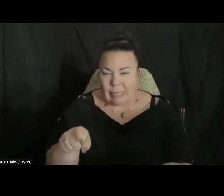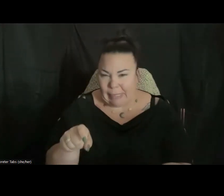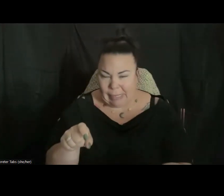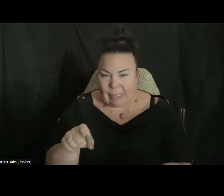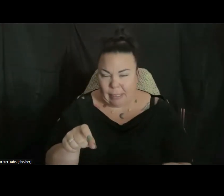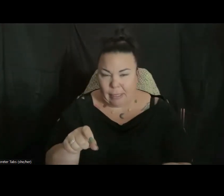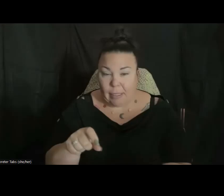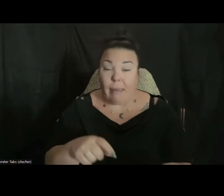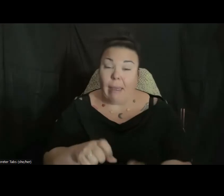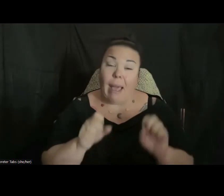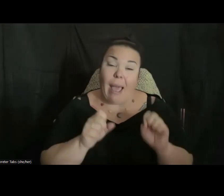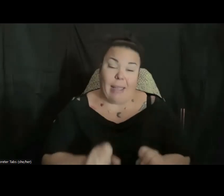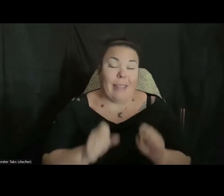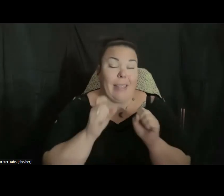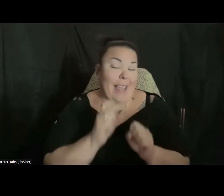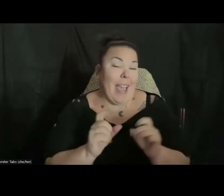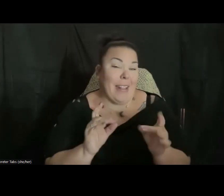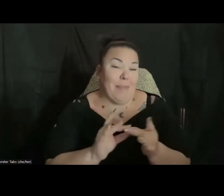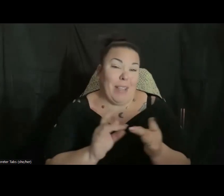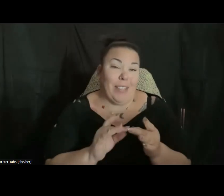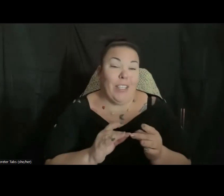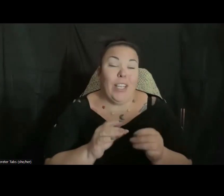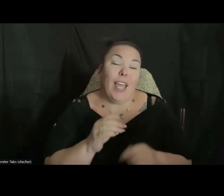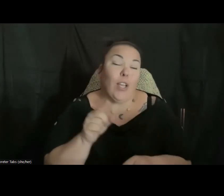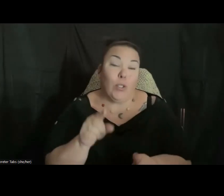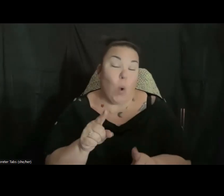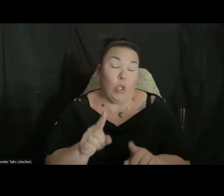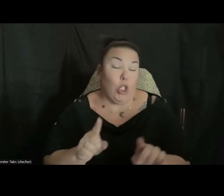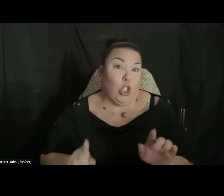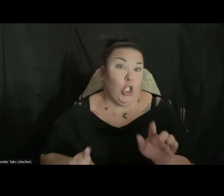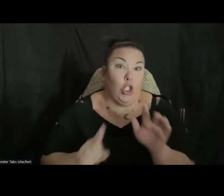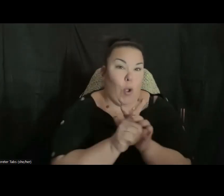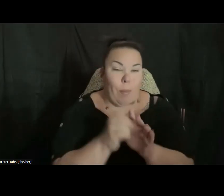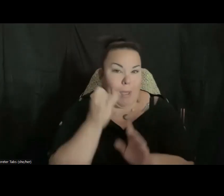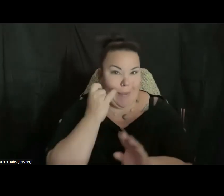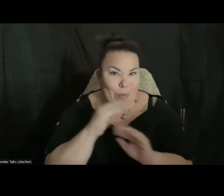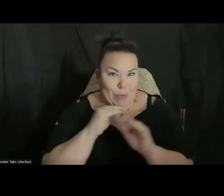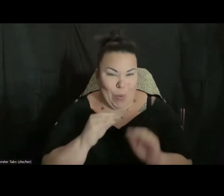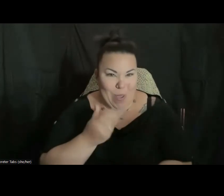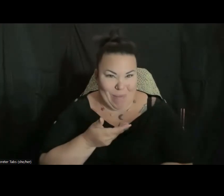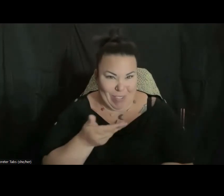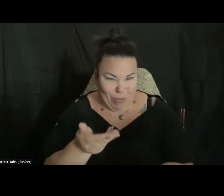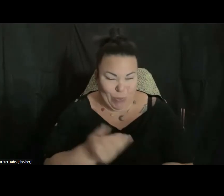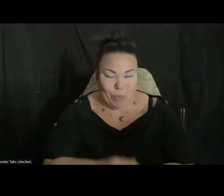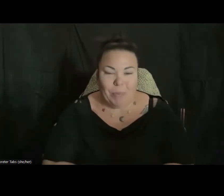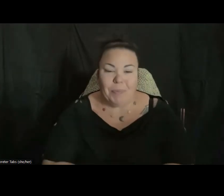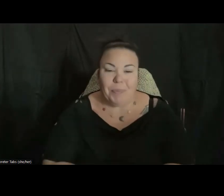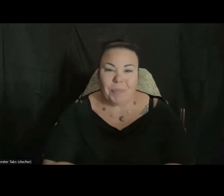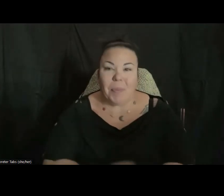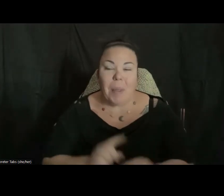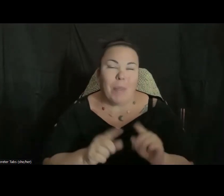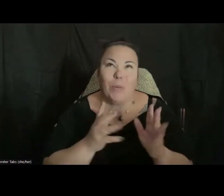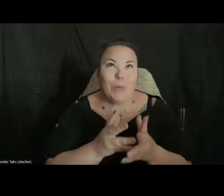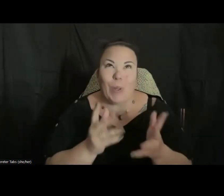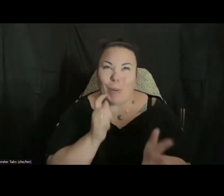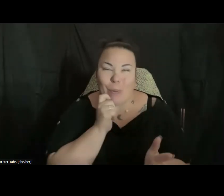can attest to the fact that don't come where you're not invited, okay? But the coolest part, there's so many cool parts,